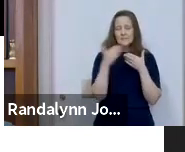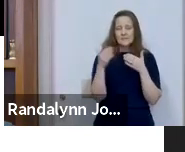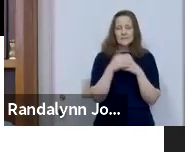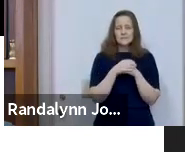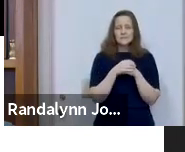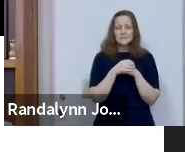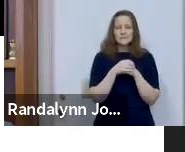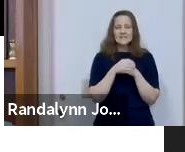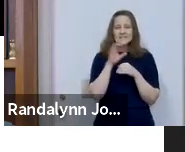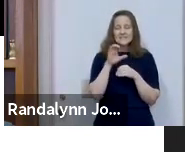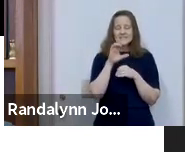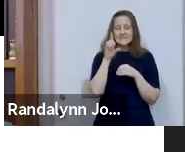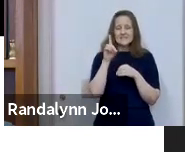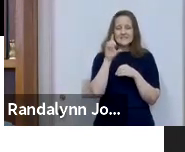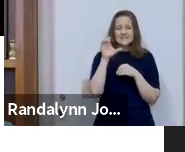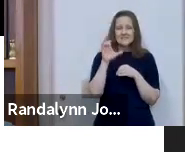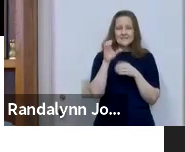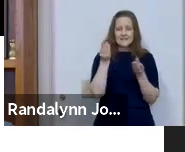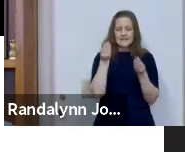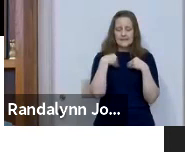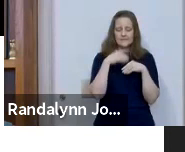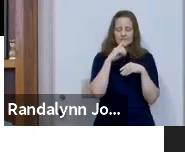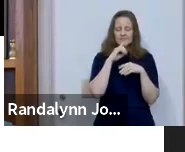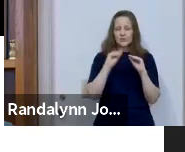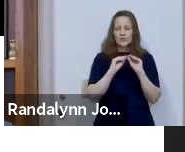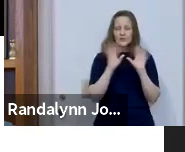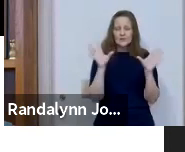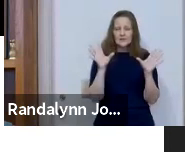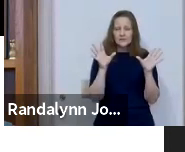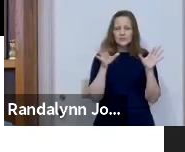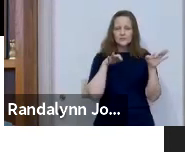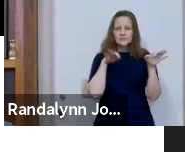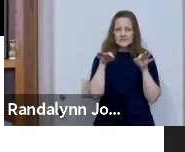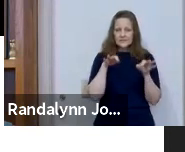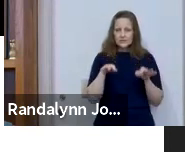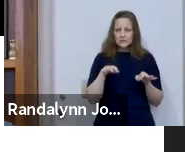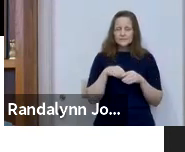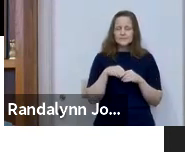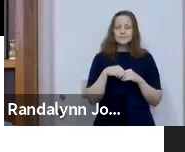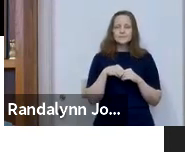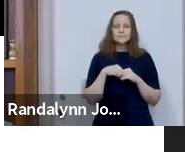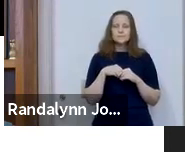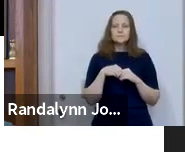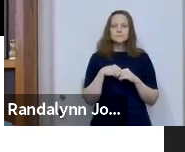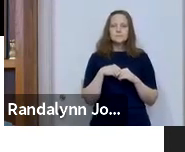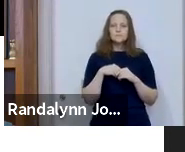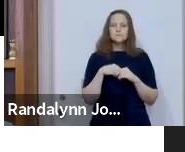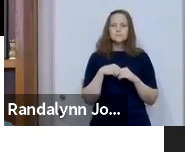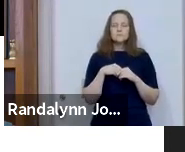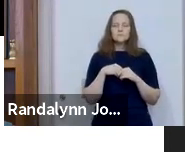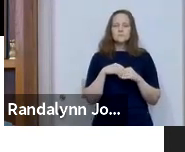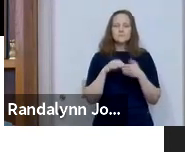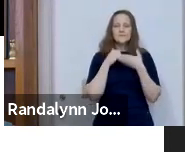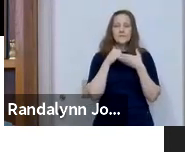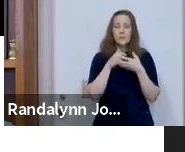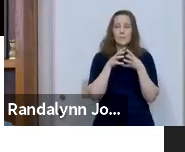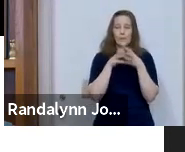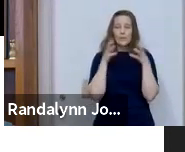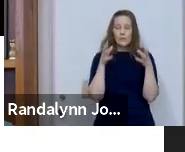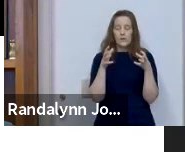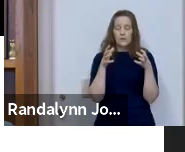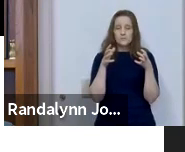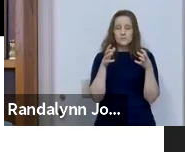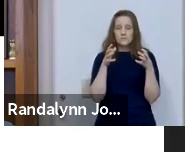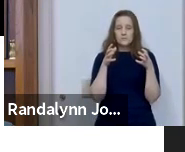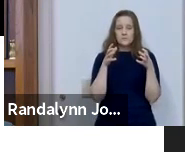the CDC provided us some very strict definitions, and they have really helped a lot as far as what we